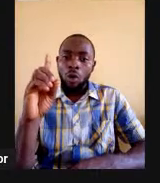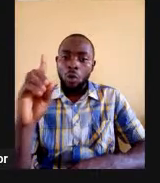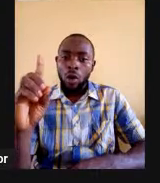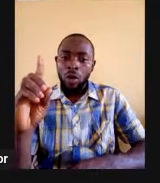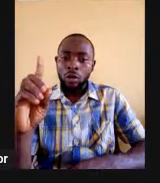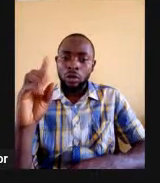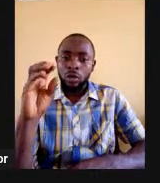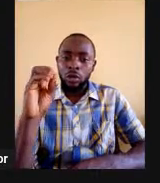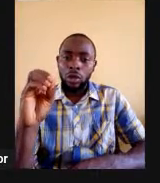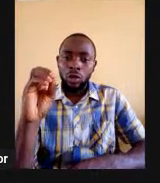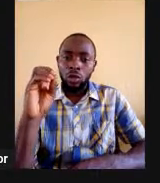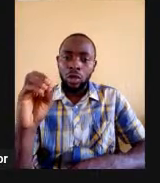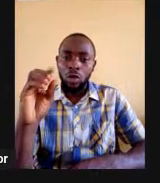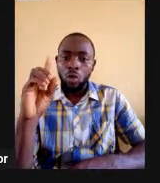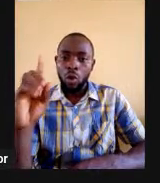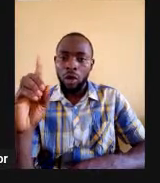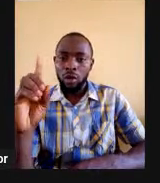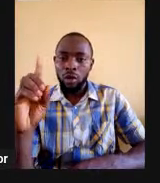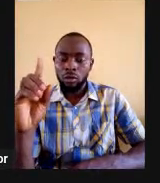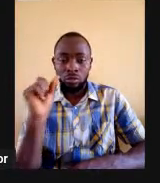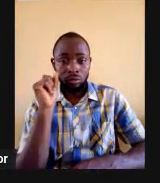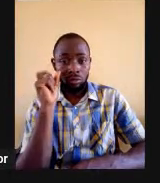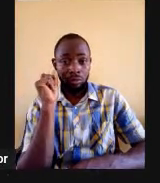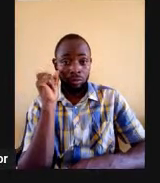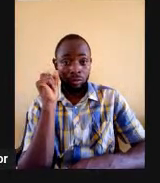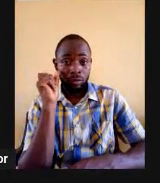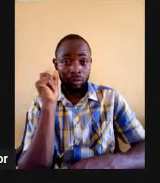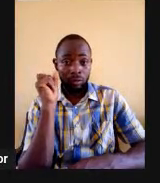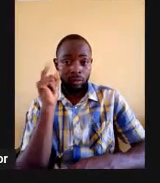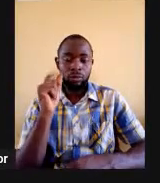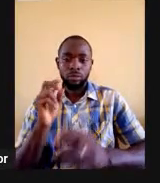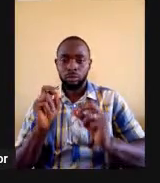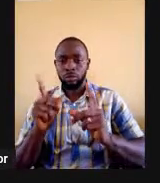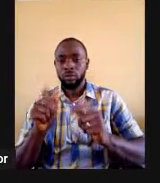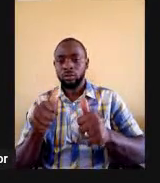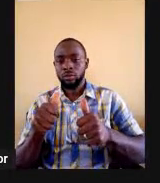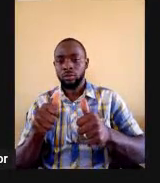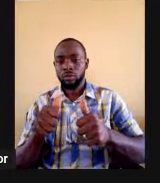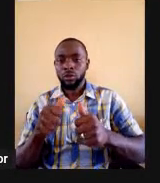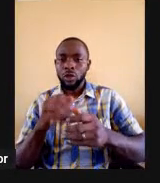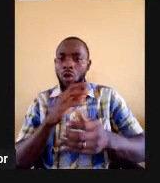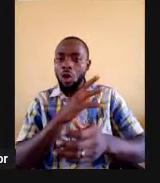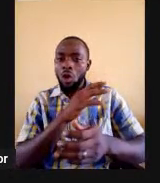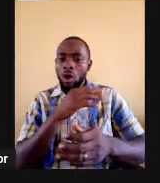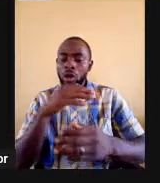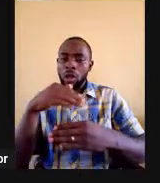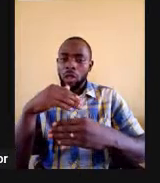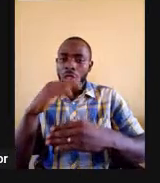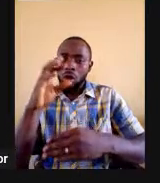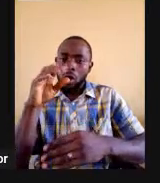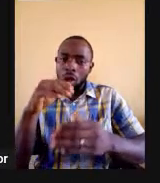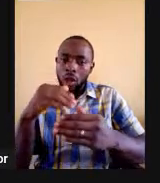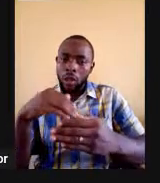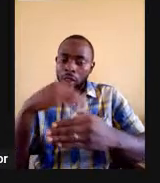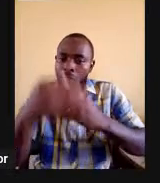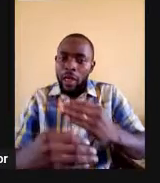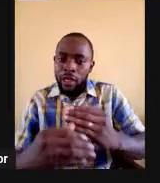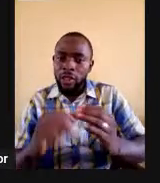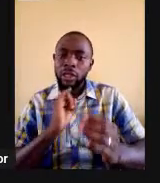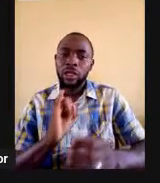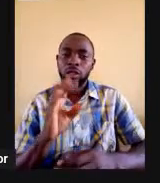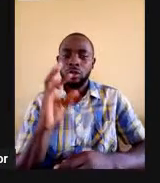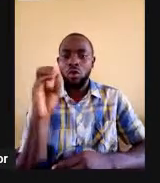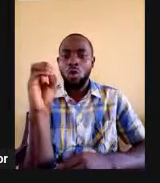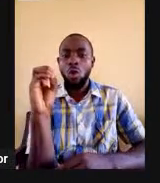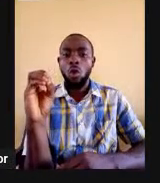011001. Is that okay? So then O. O is small letter O